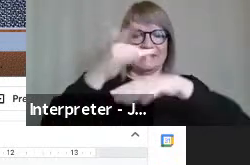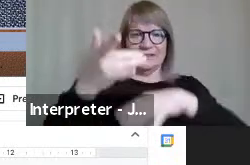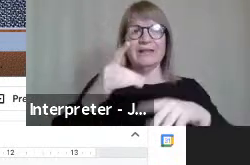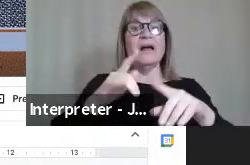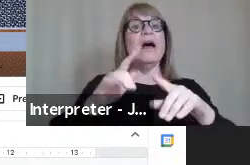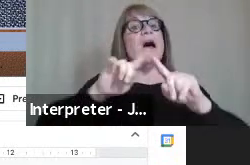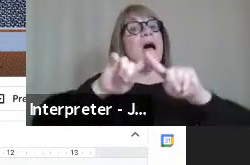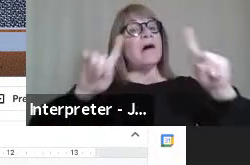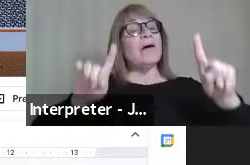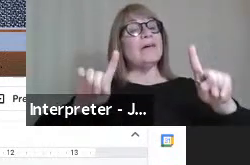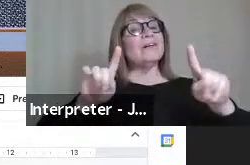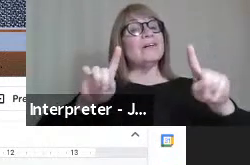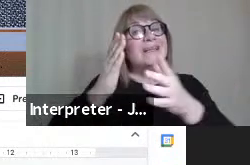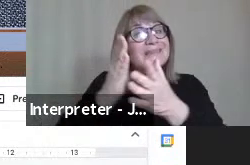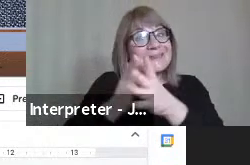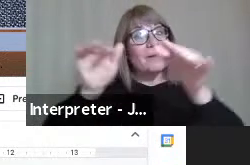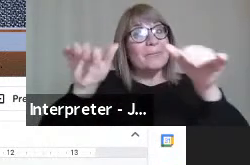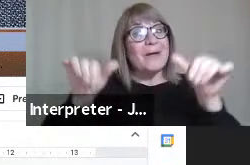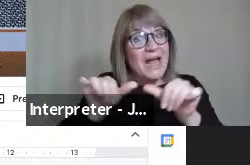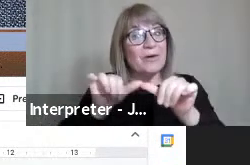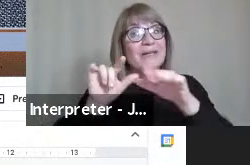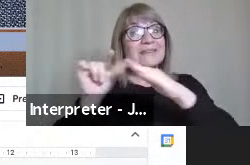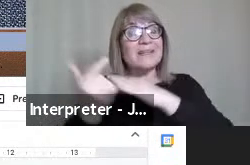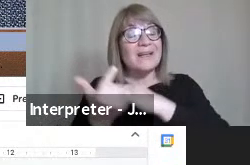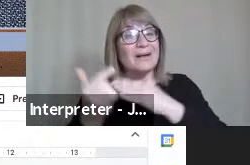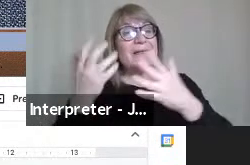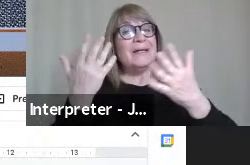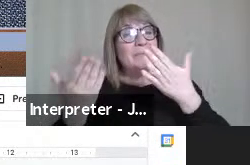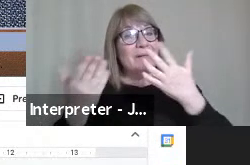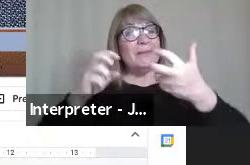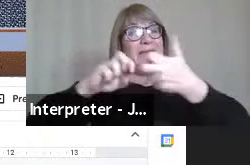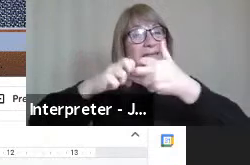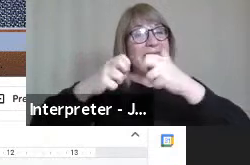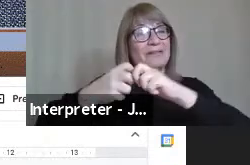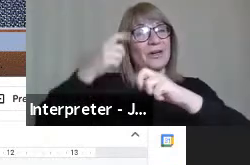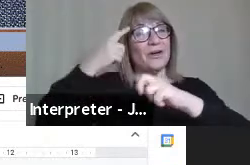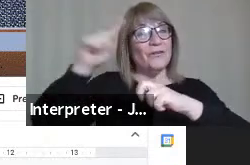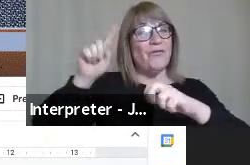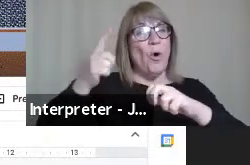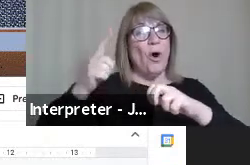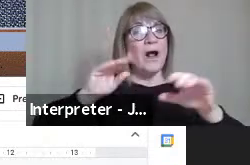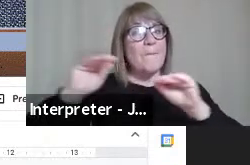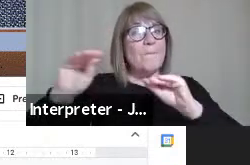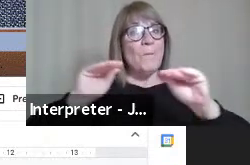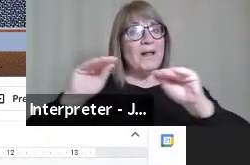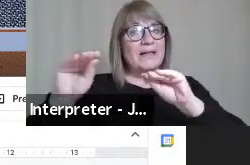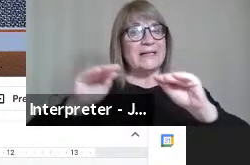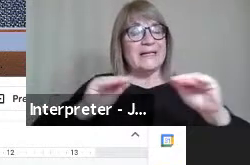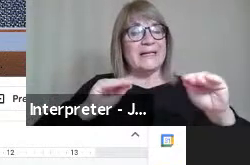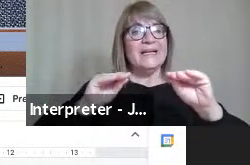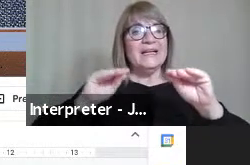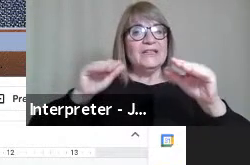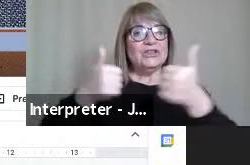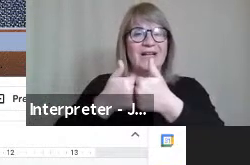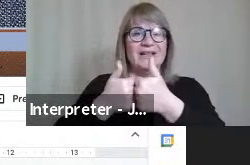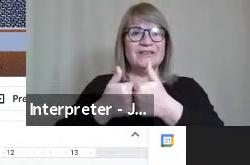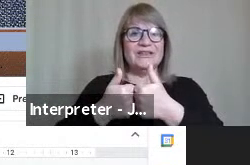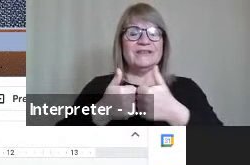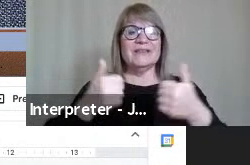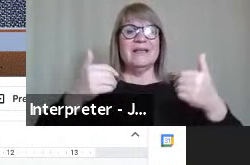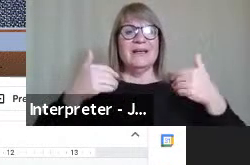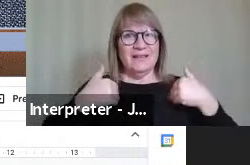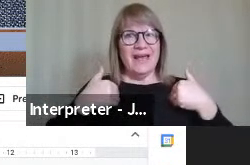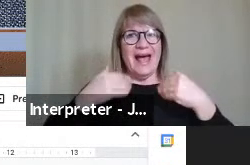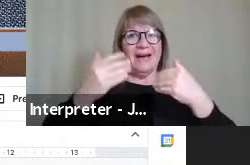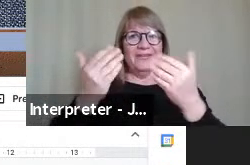areas of the garden may prove difficult for those with mobility challenges the grounds are accessible by paved pathways throughout the garden but